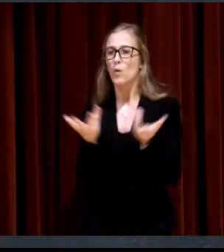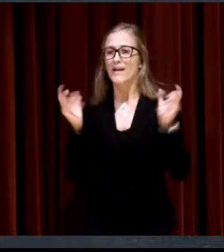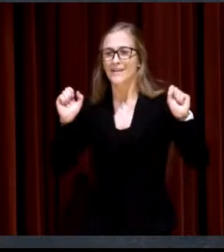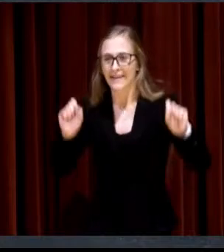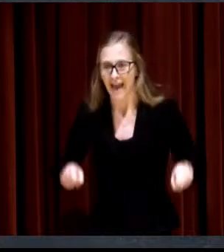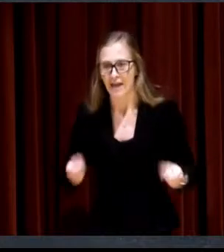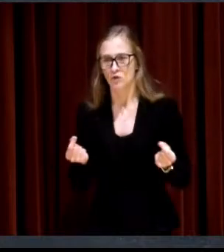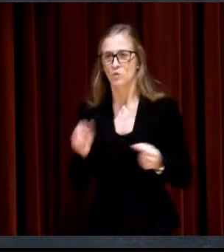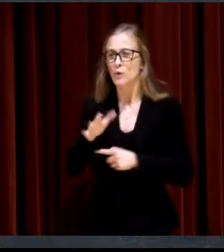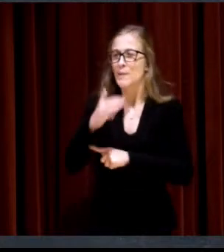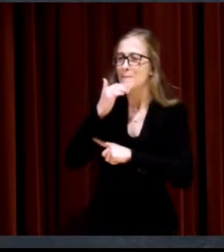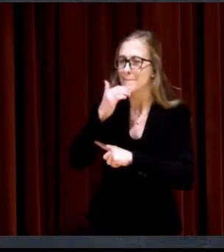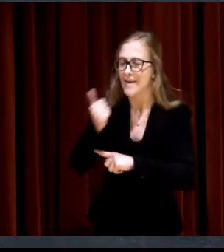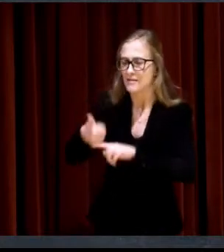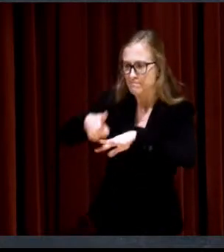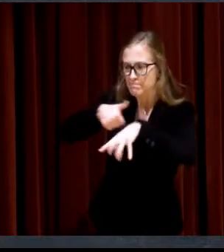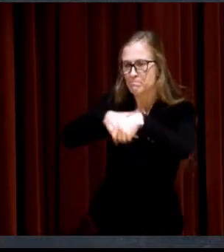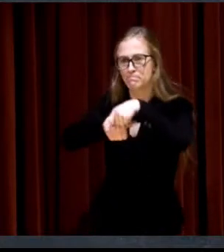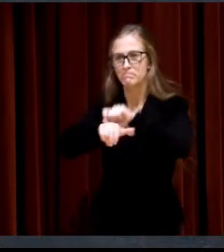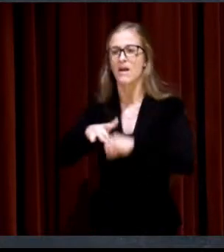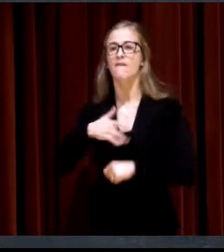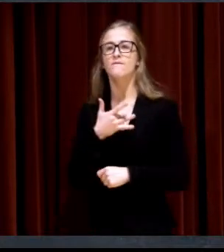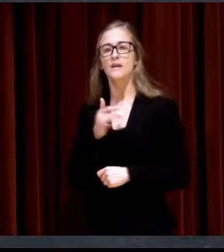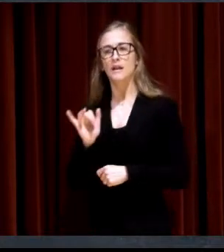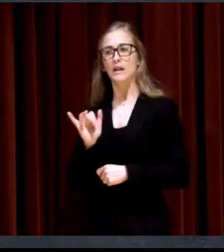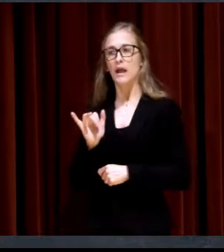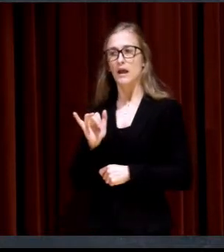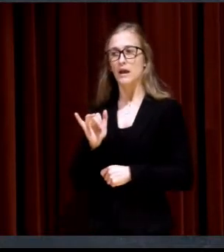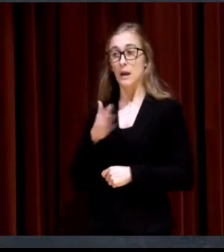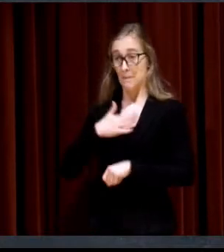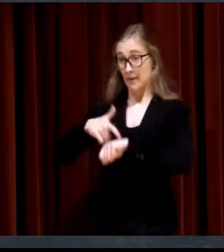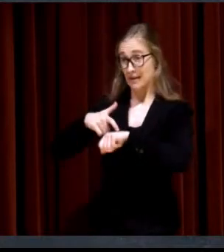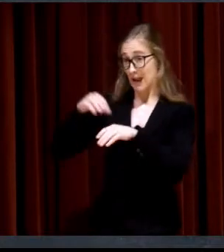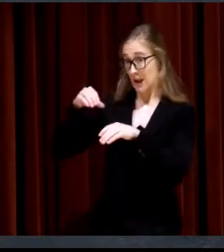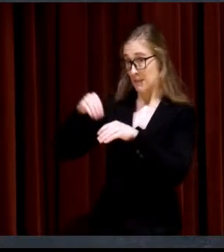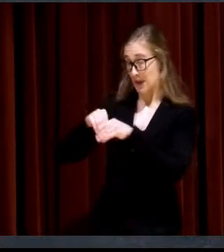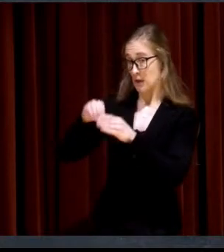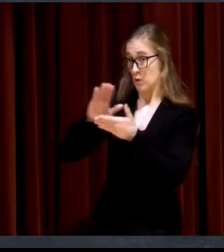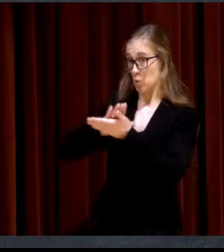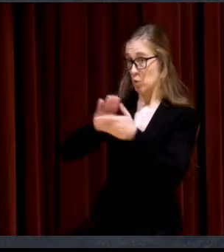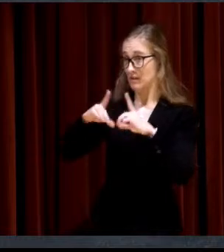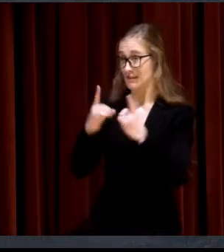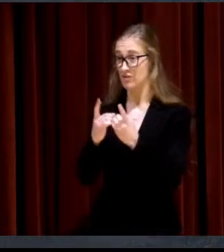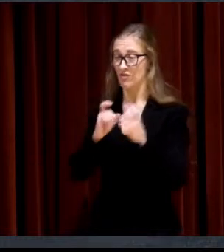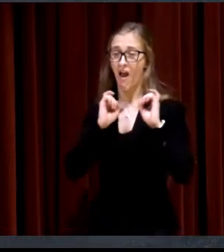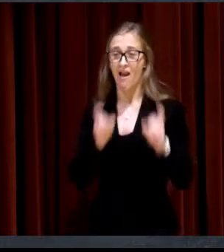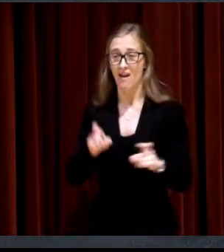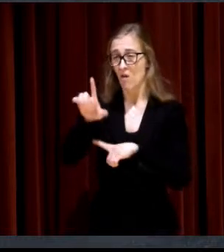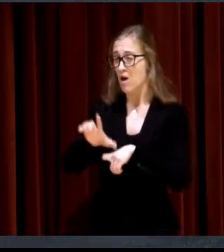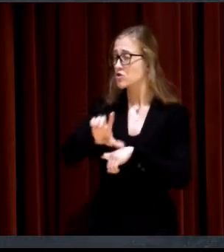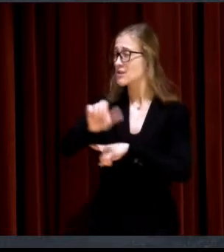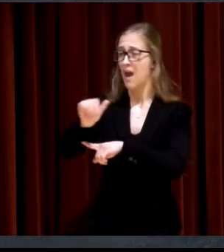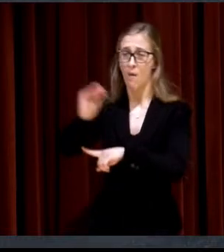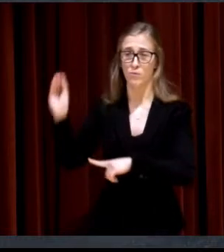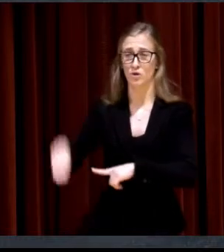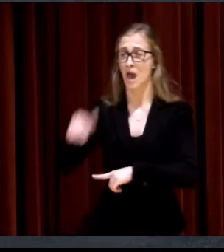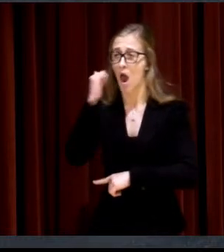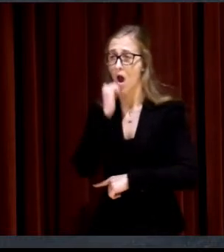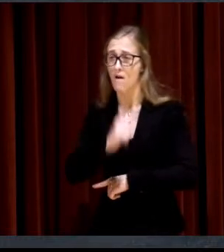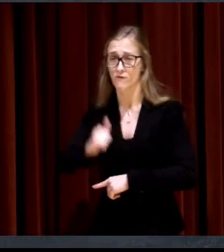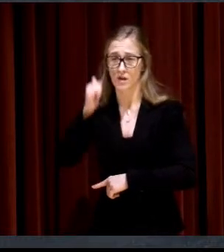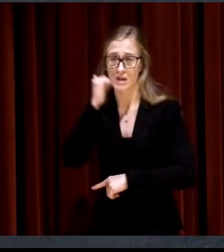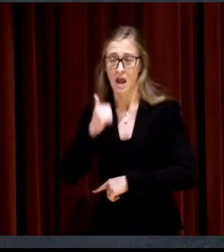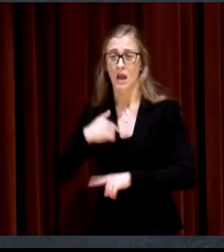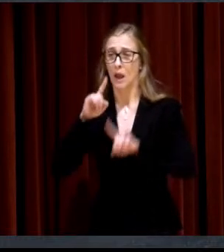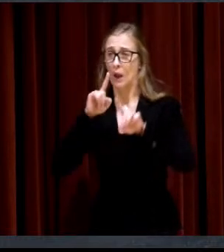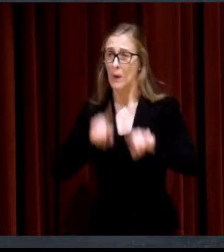do for them. I feel as though that my time in Christina School District, I gave my all to those children. I would go to work